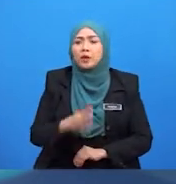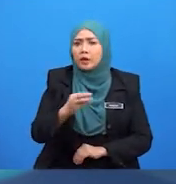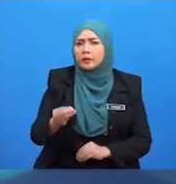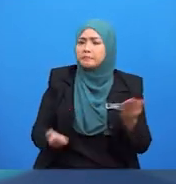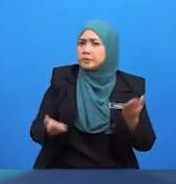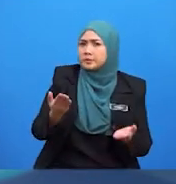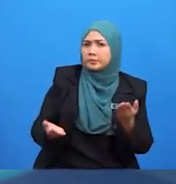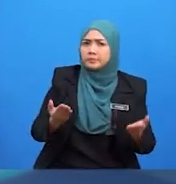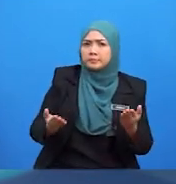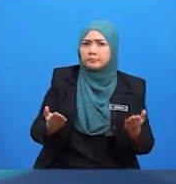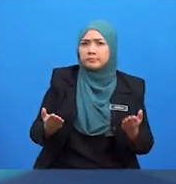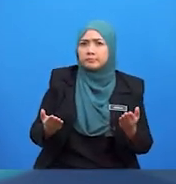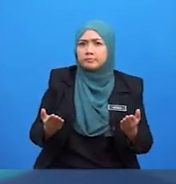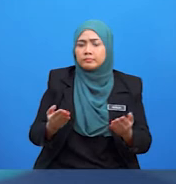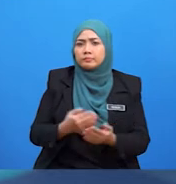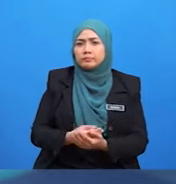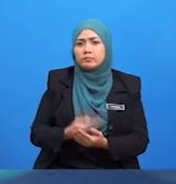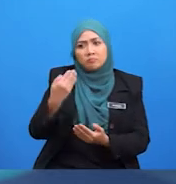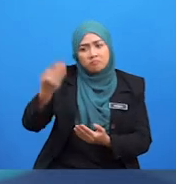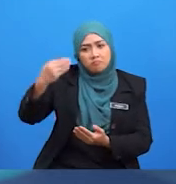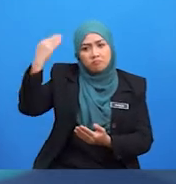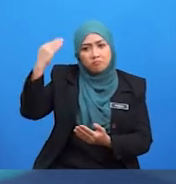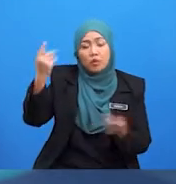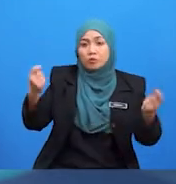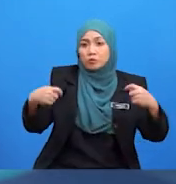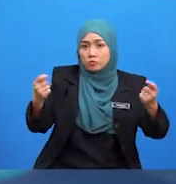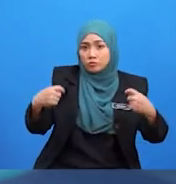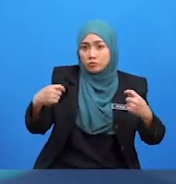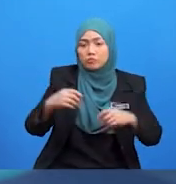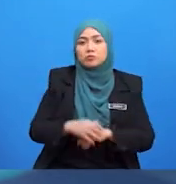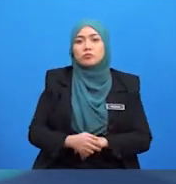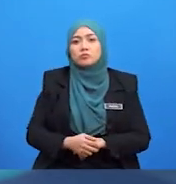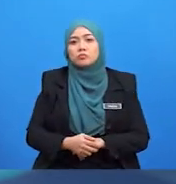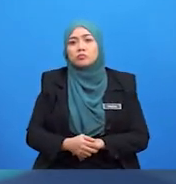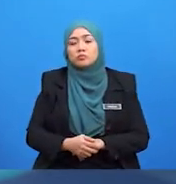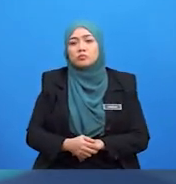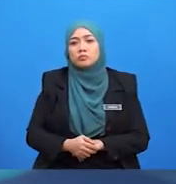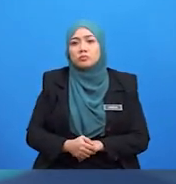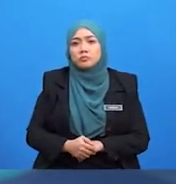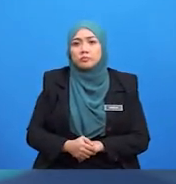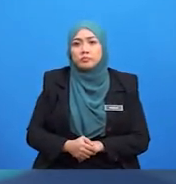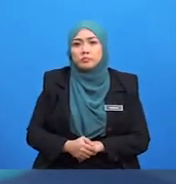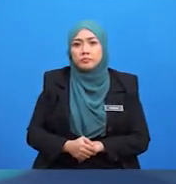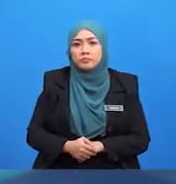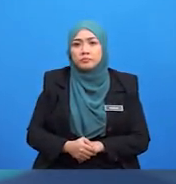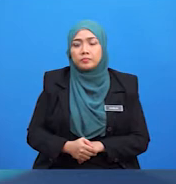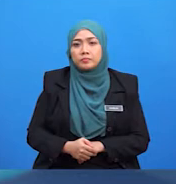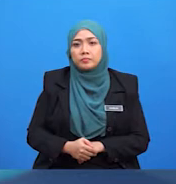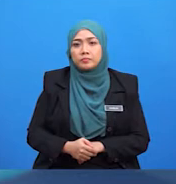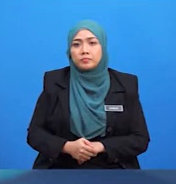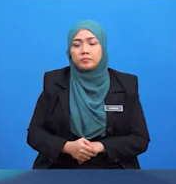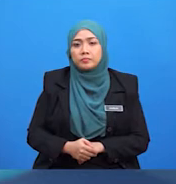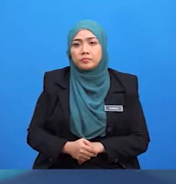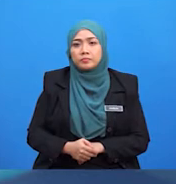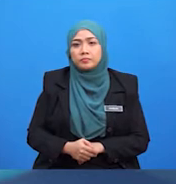and actually go way back in the olden days, let me share a couple of cool fun